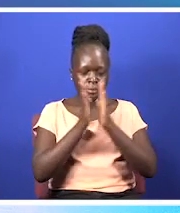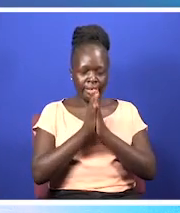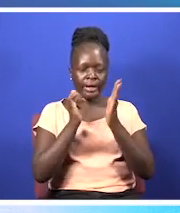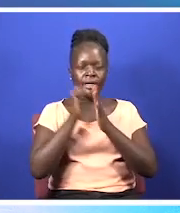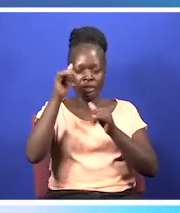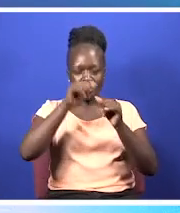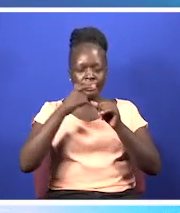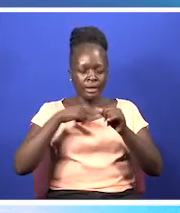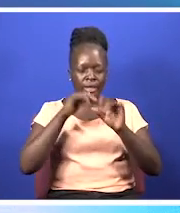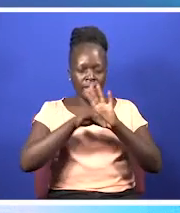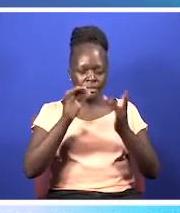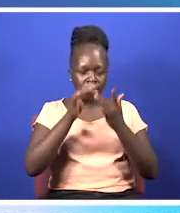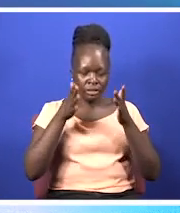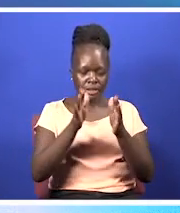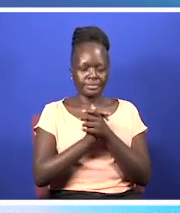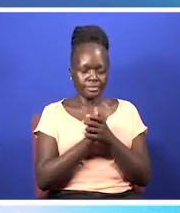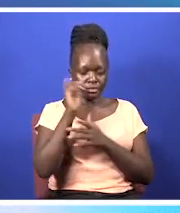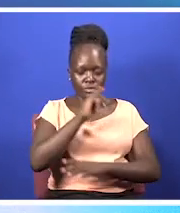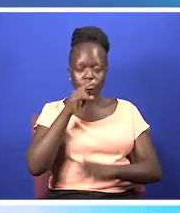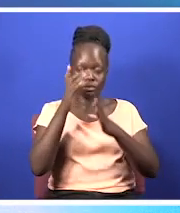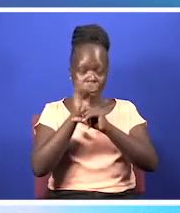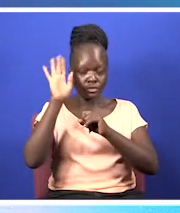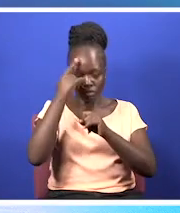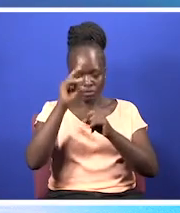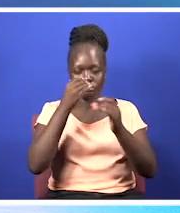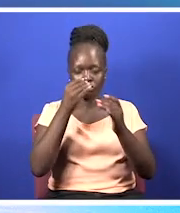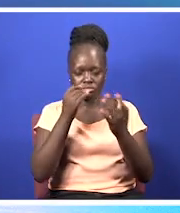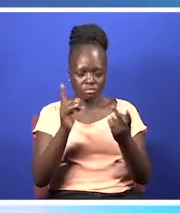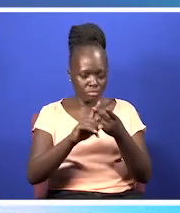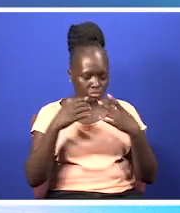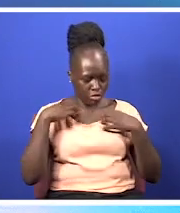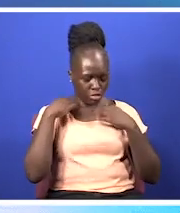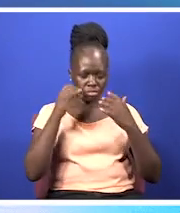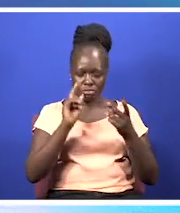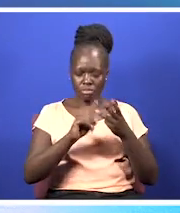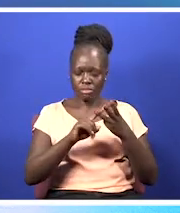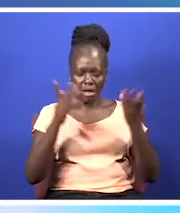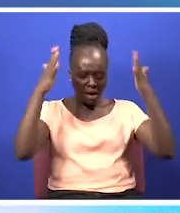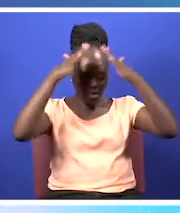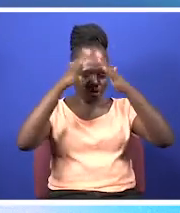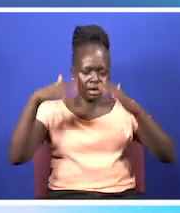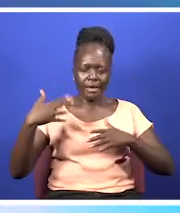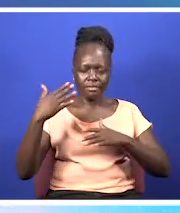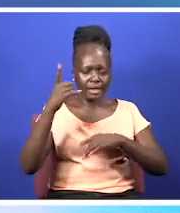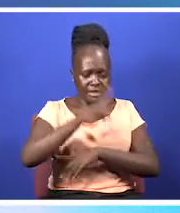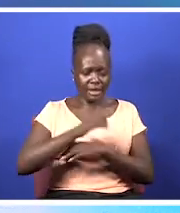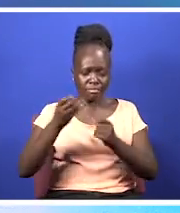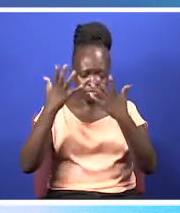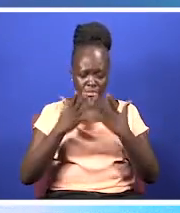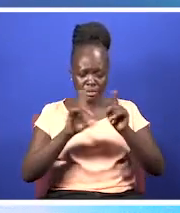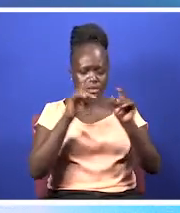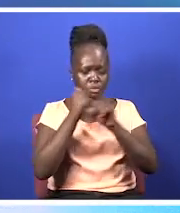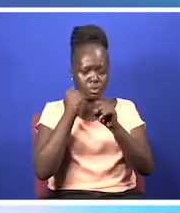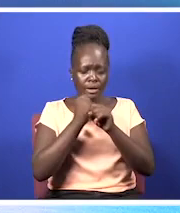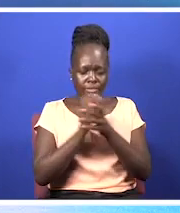pray that you may remember us in a special way. Those who are trusting you for food, for clothing, for shelter, for daily provisions,